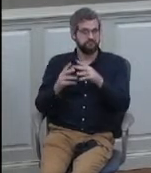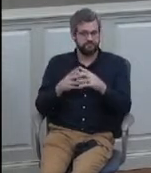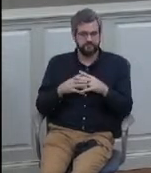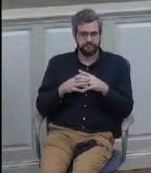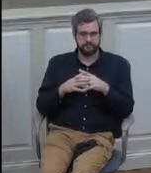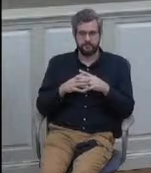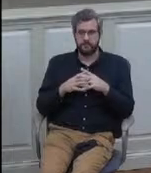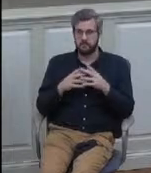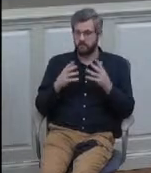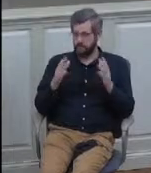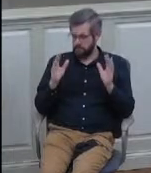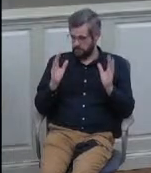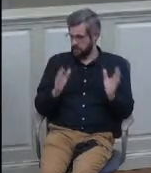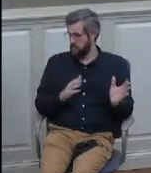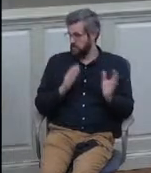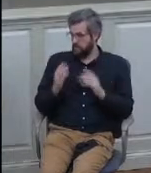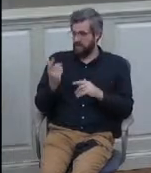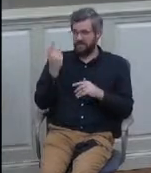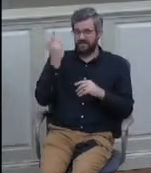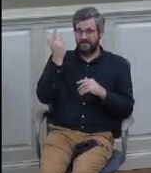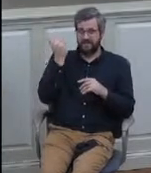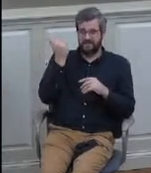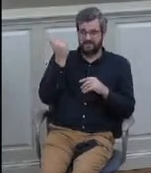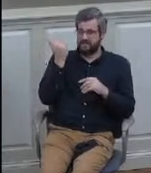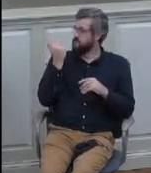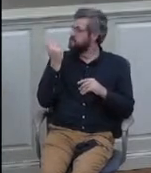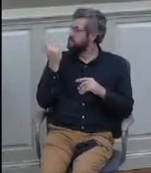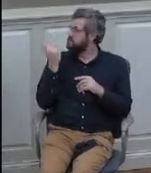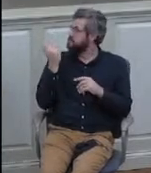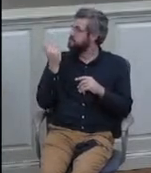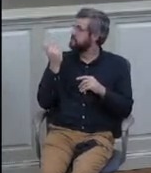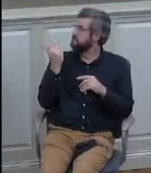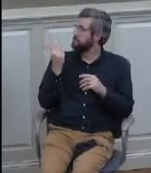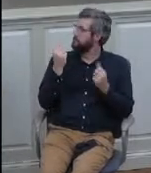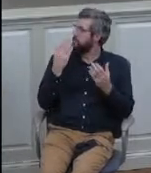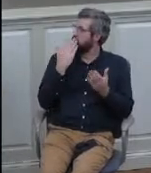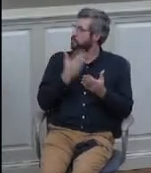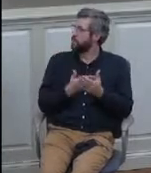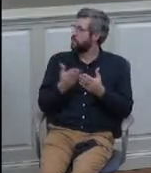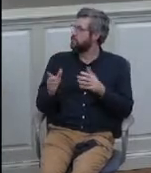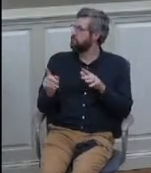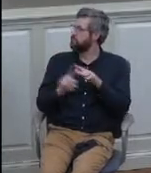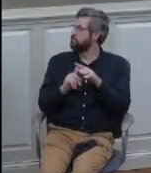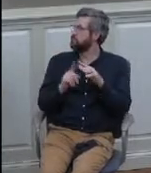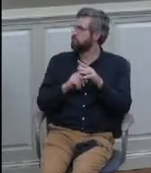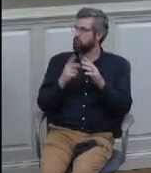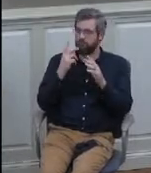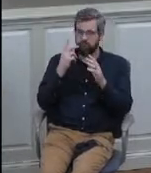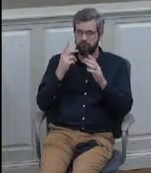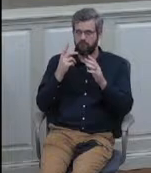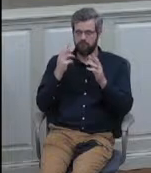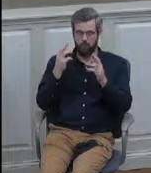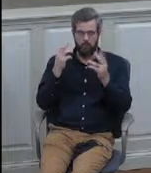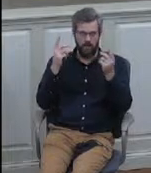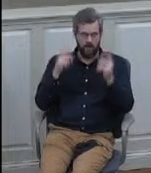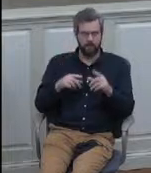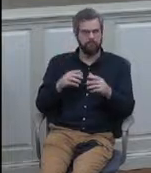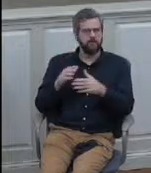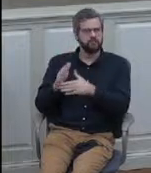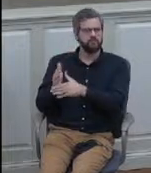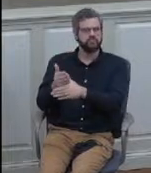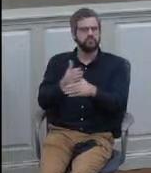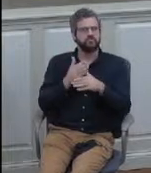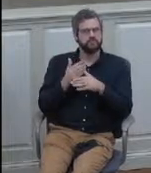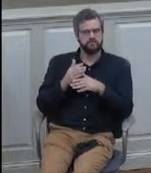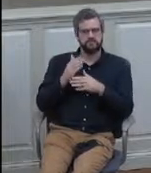with that said, looking at the last year, we have a lot of good things on the horizon that we want to share with you, but also some of the things that